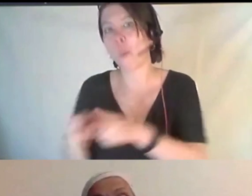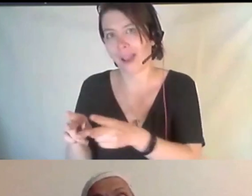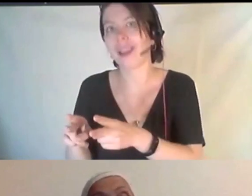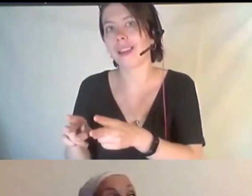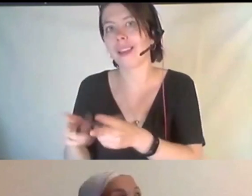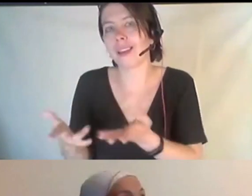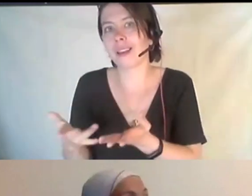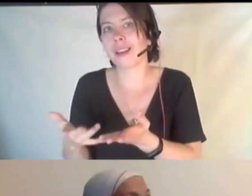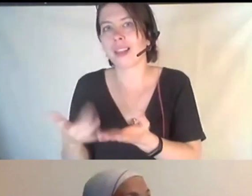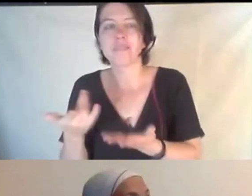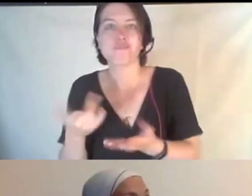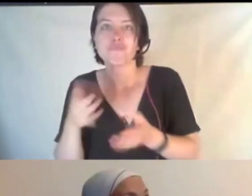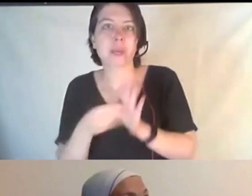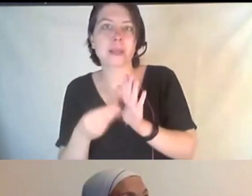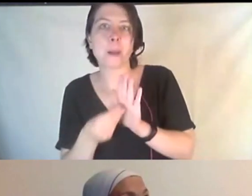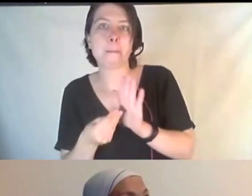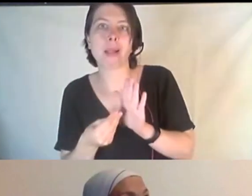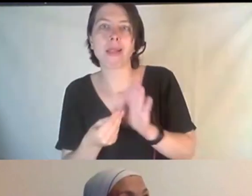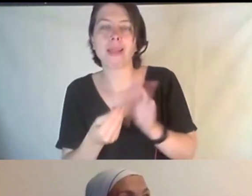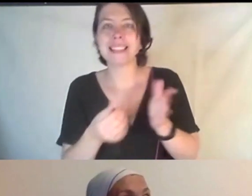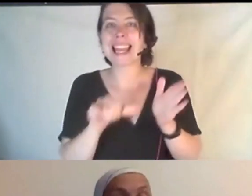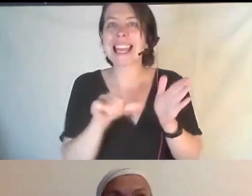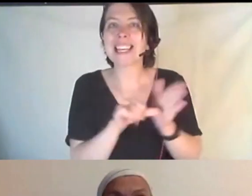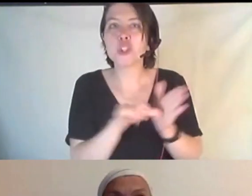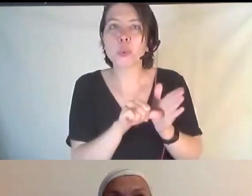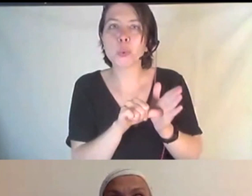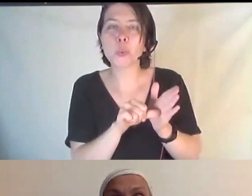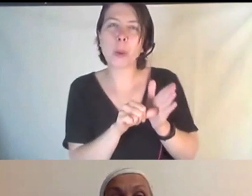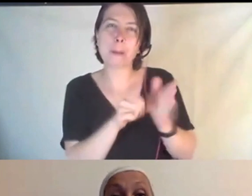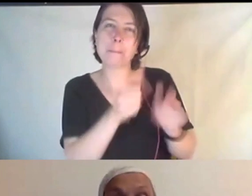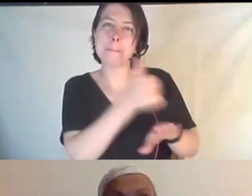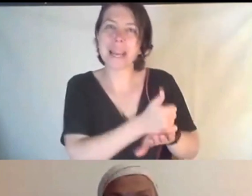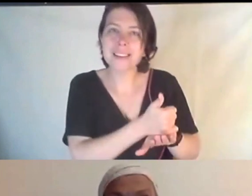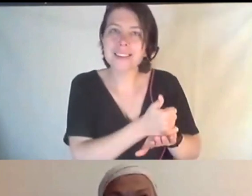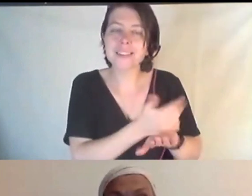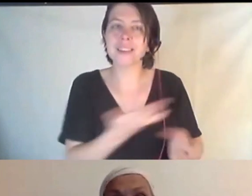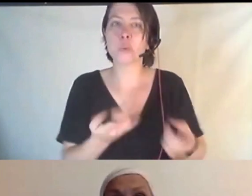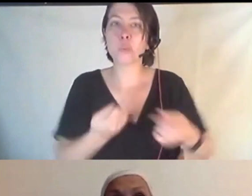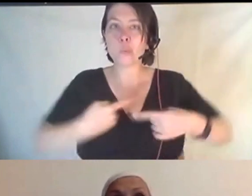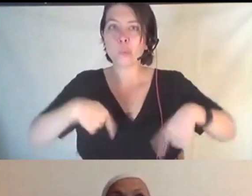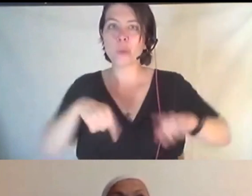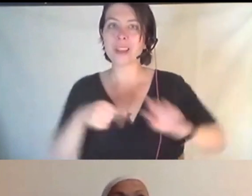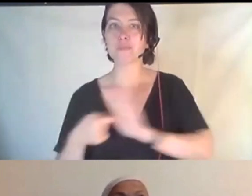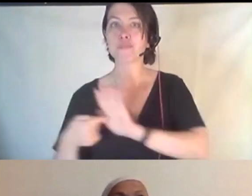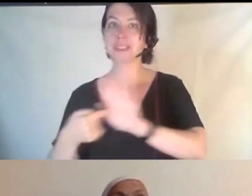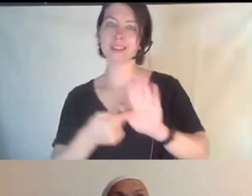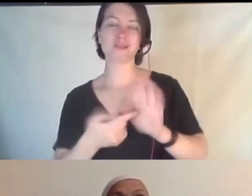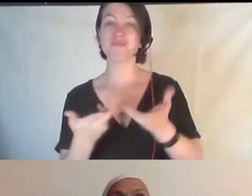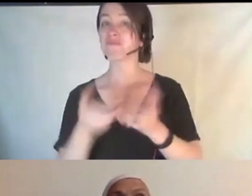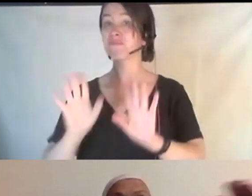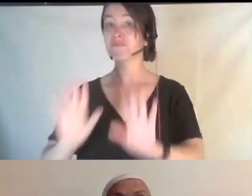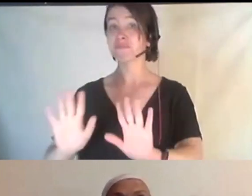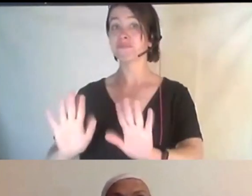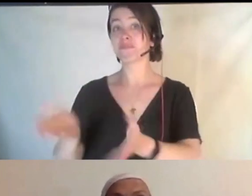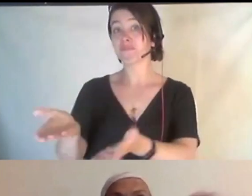narrative. So you know, we try and just present it as it is, and her work